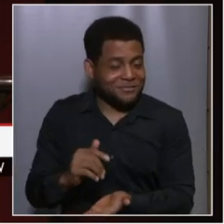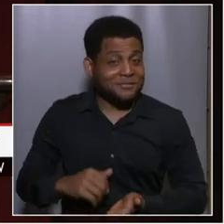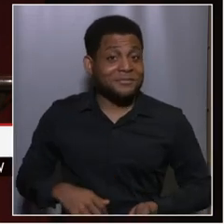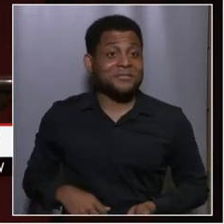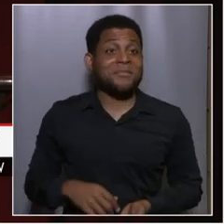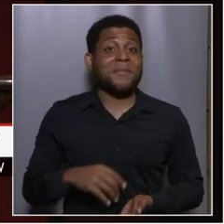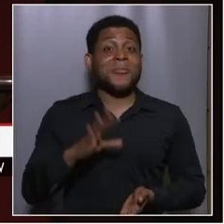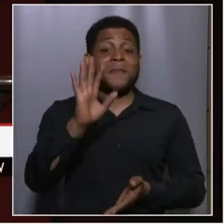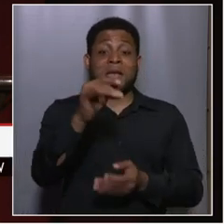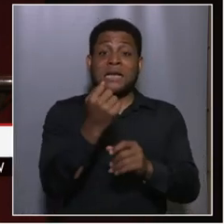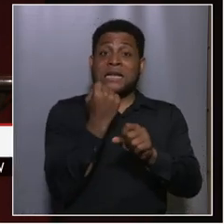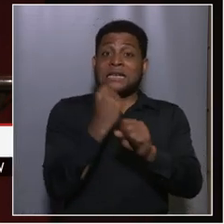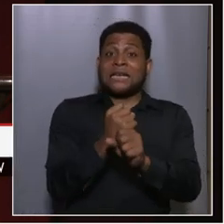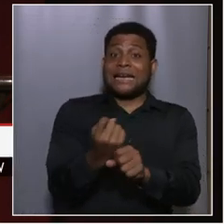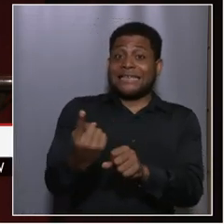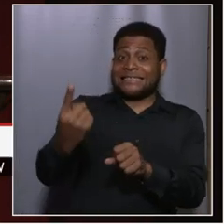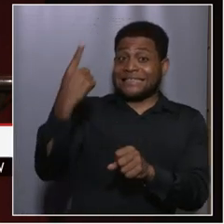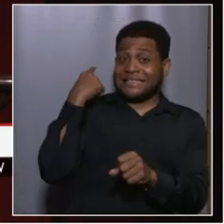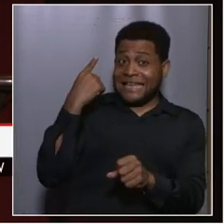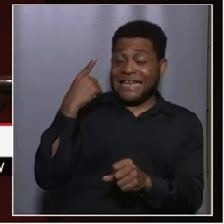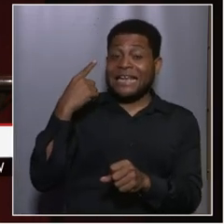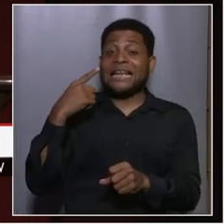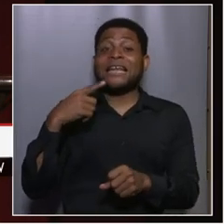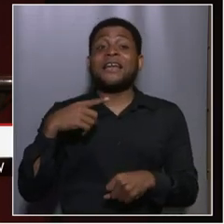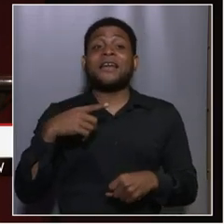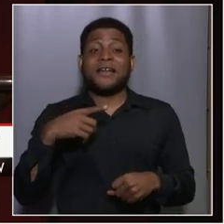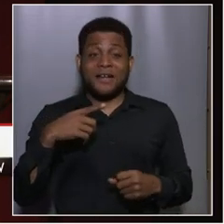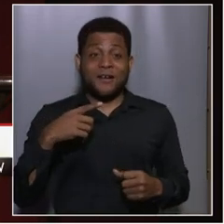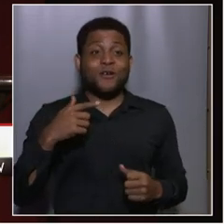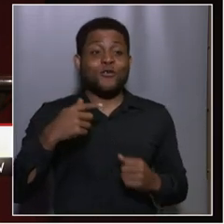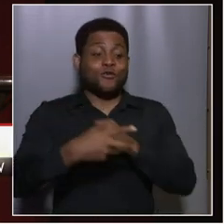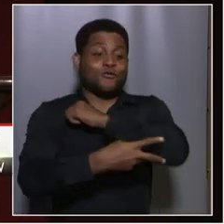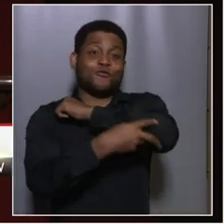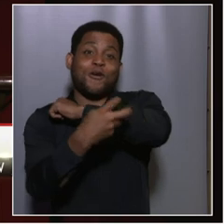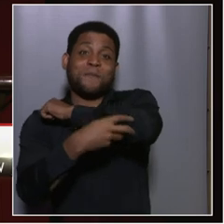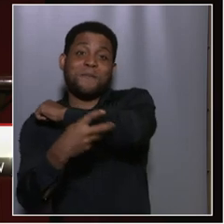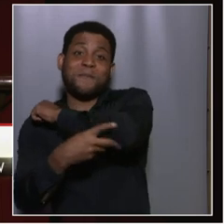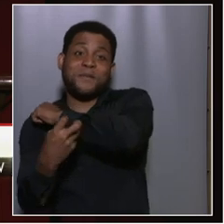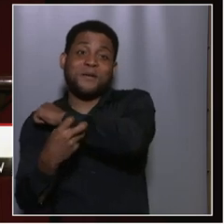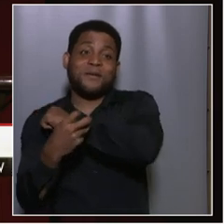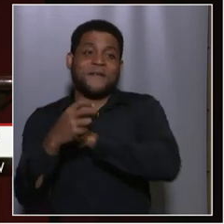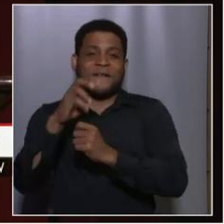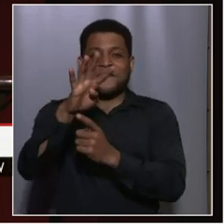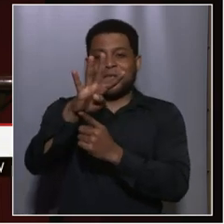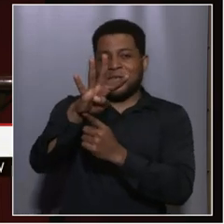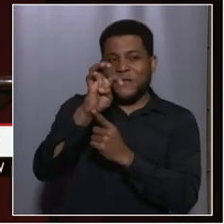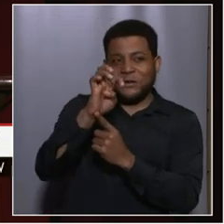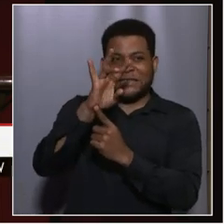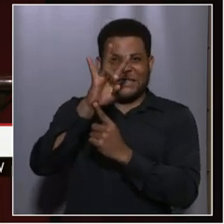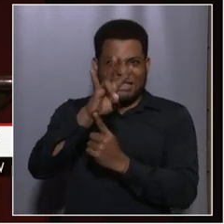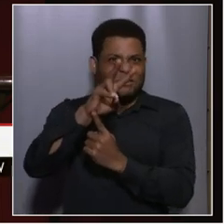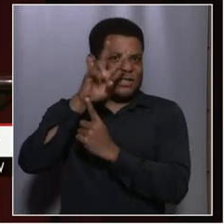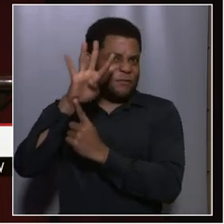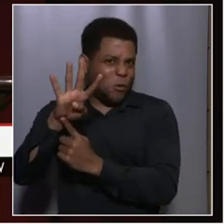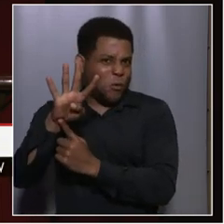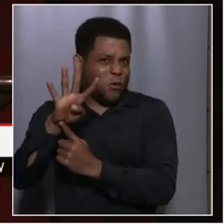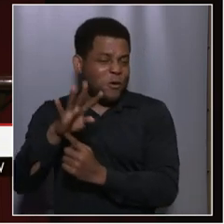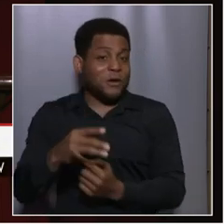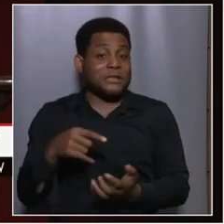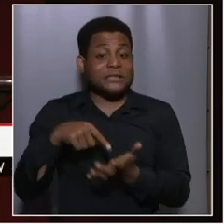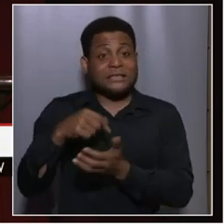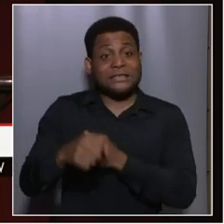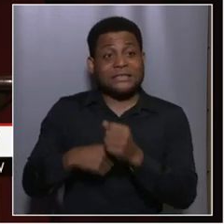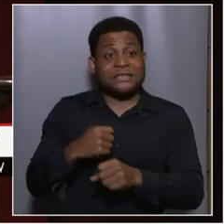Last year we had 1,374 robberies at this time. This year we have 935, which